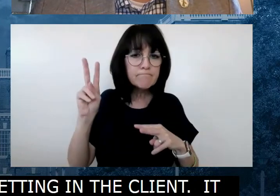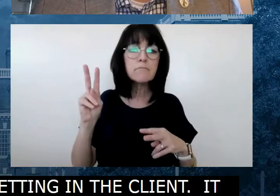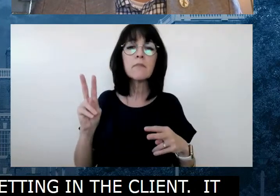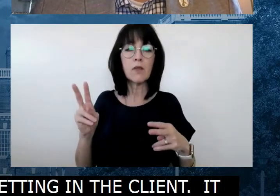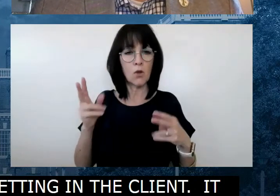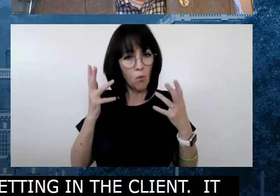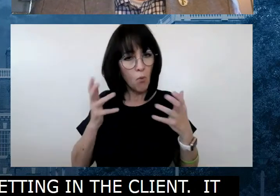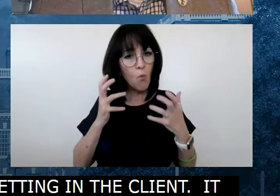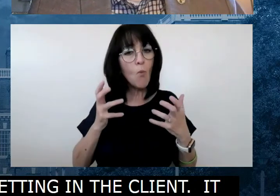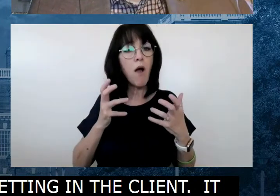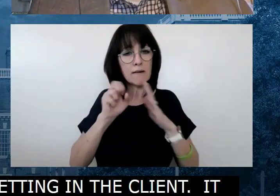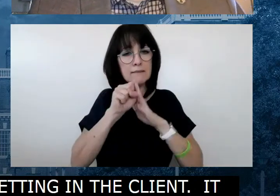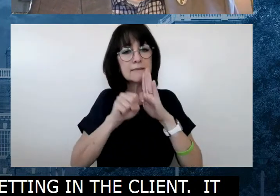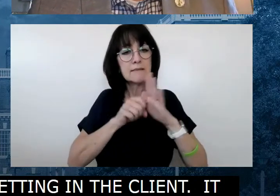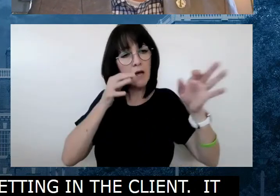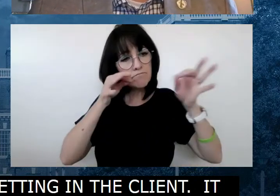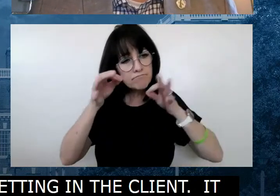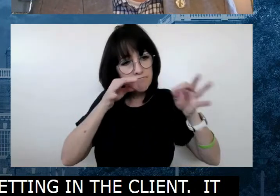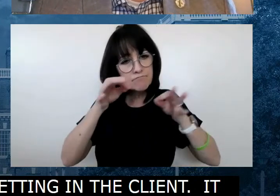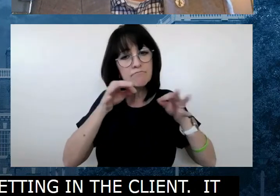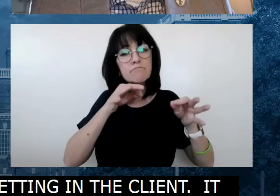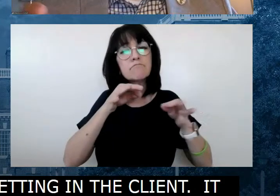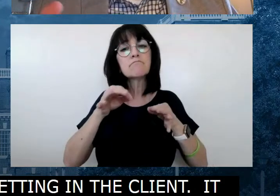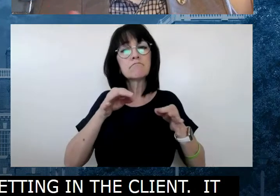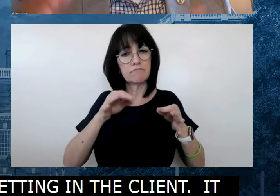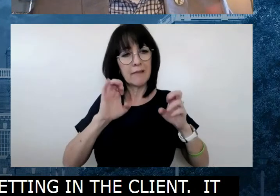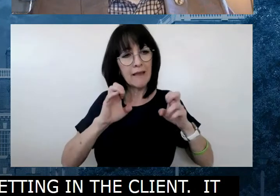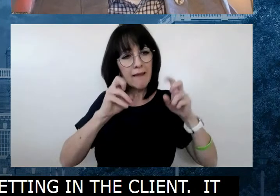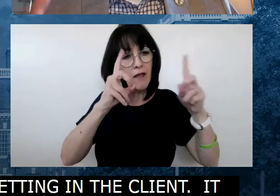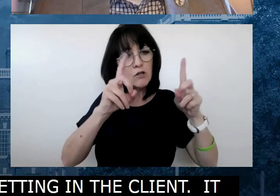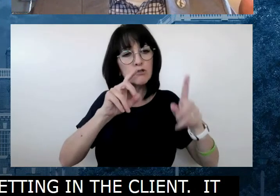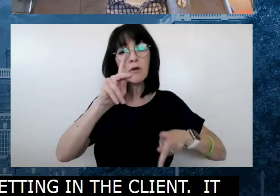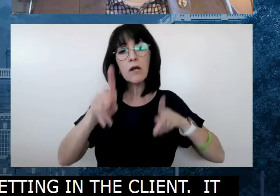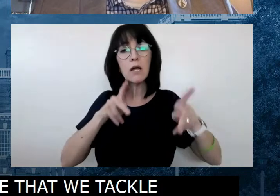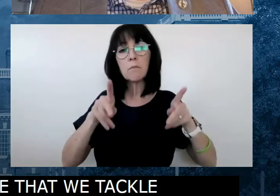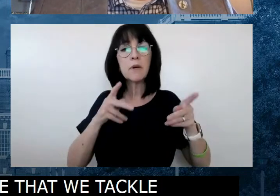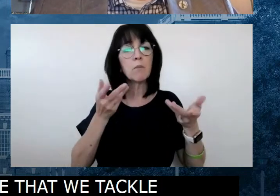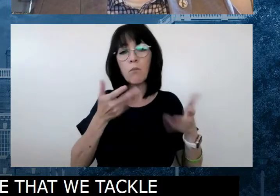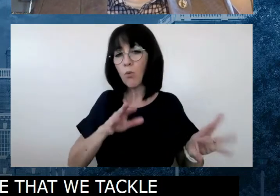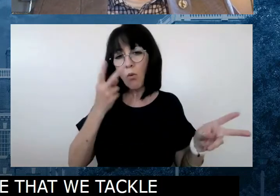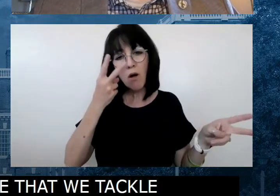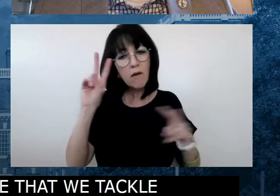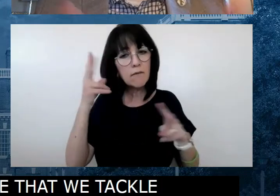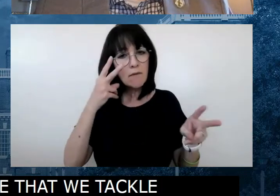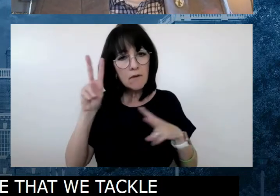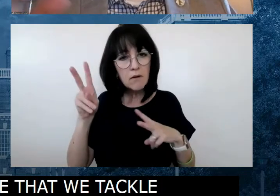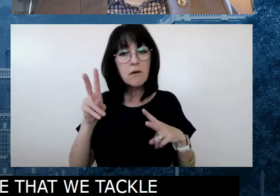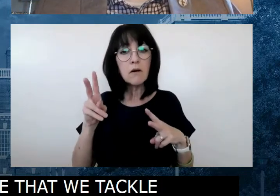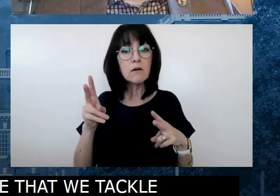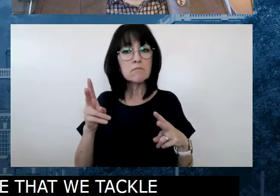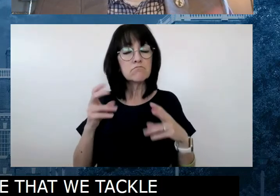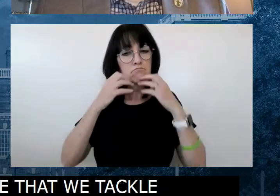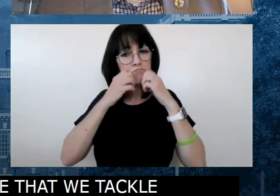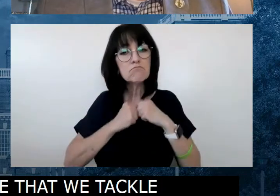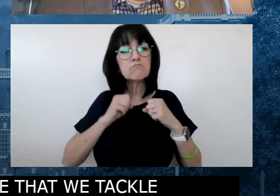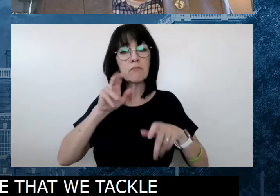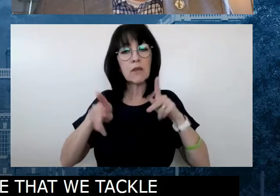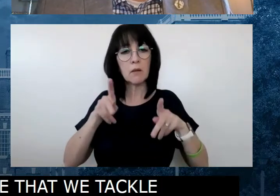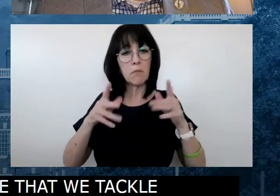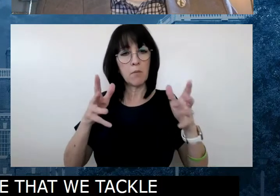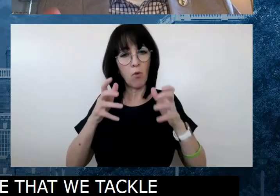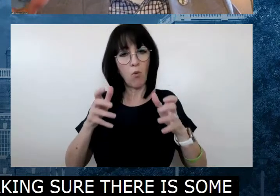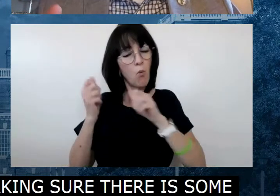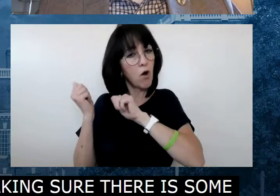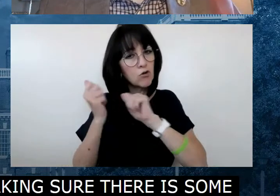someplace to, go to someplace to get vaccine. So as we, we have the 70% goal, hit that in the next